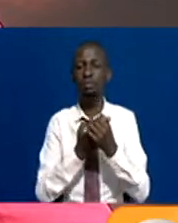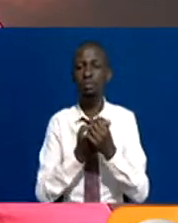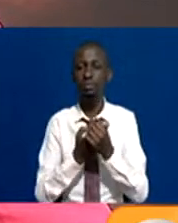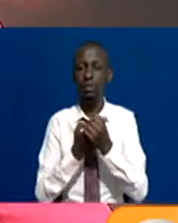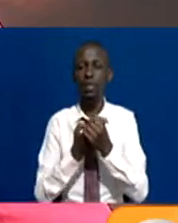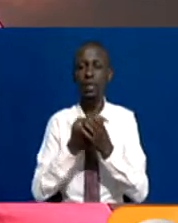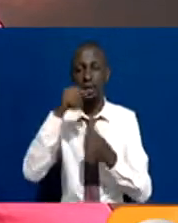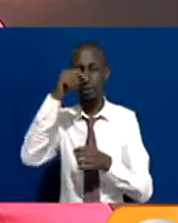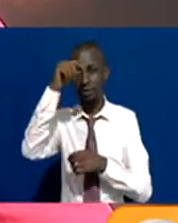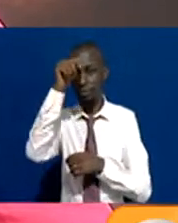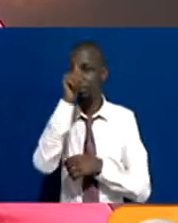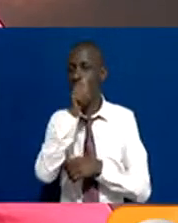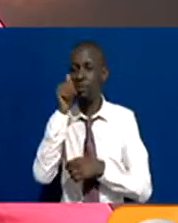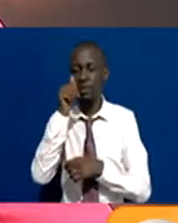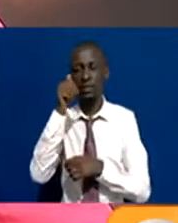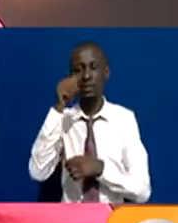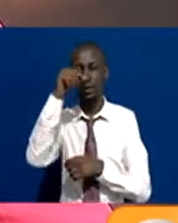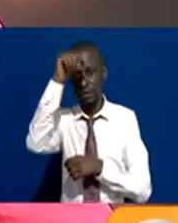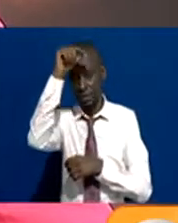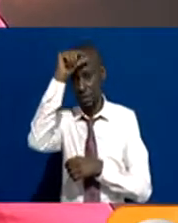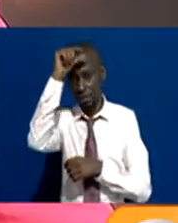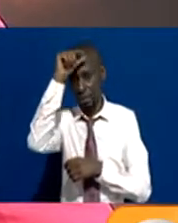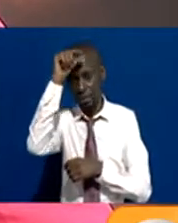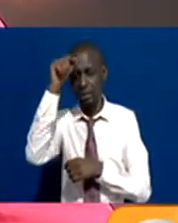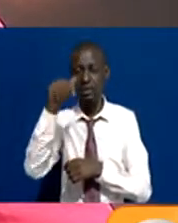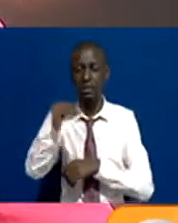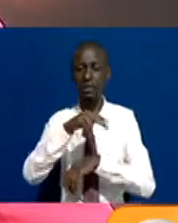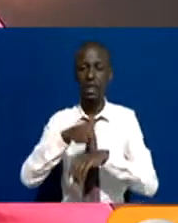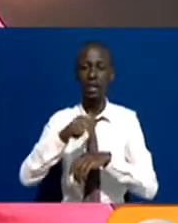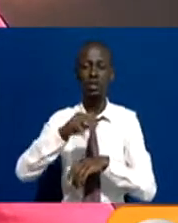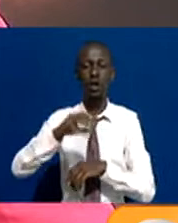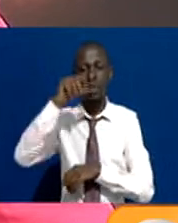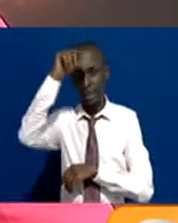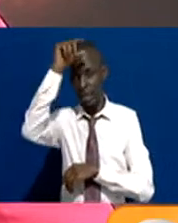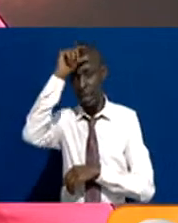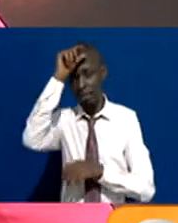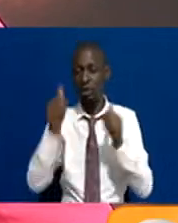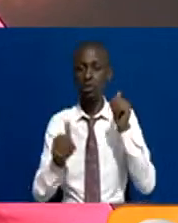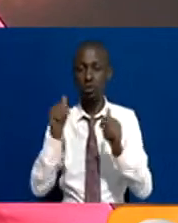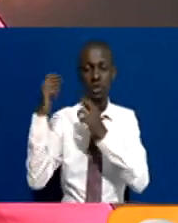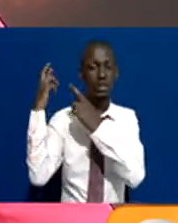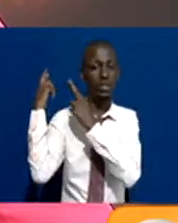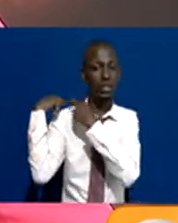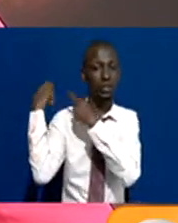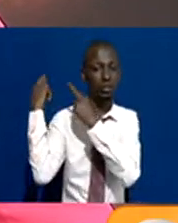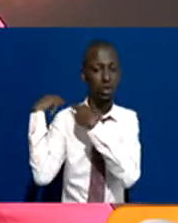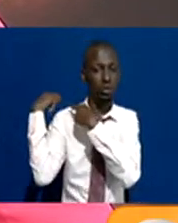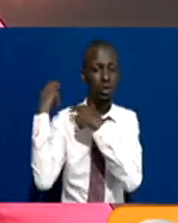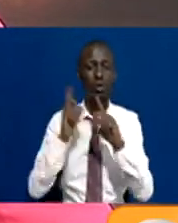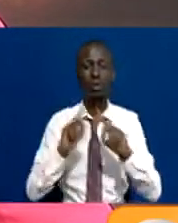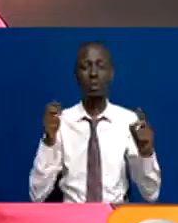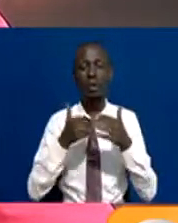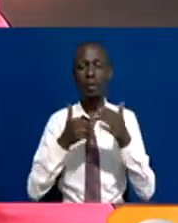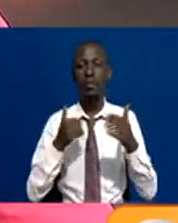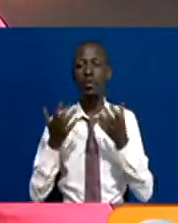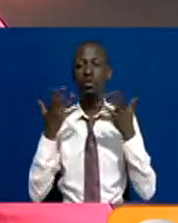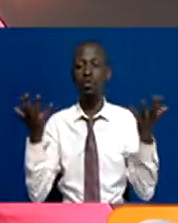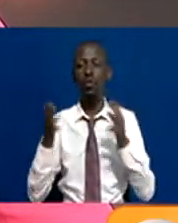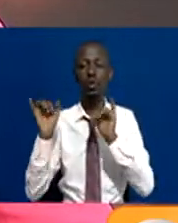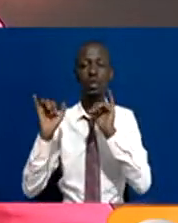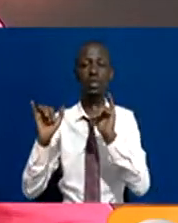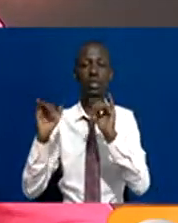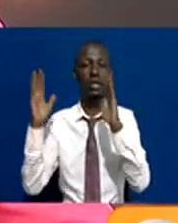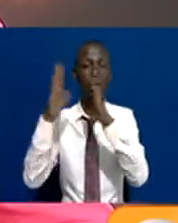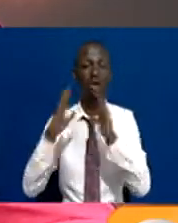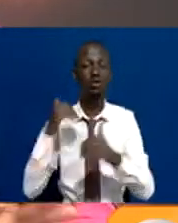Is it the national government, or is it the local government responsibility? Mm. But even before we talk about the shelter, let's go